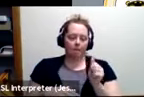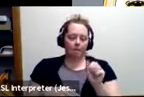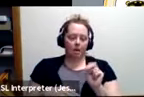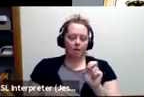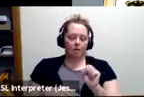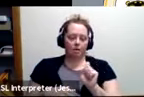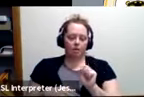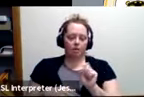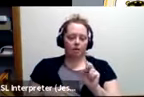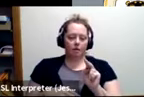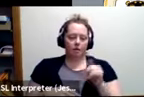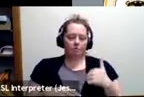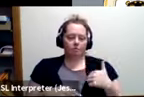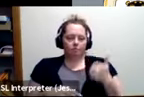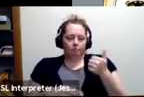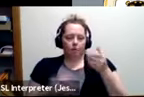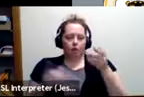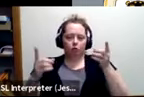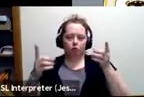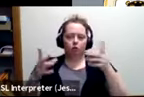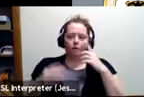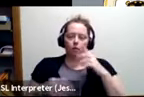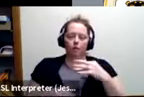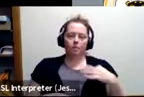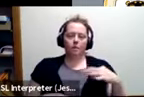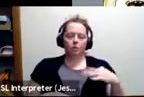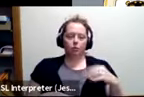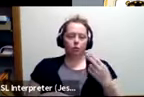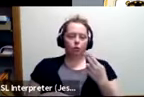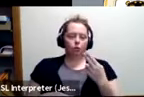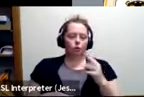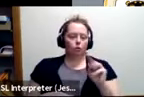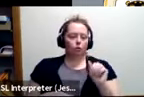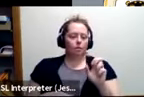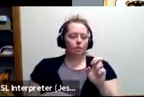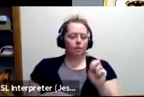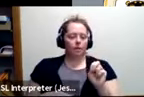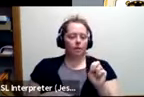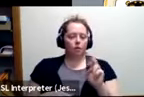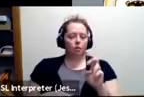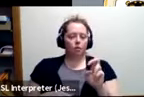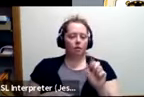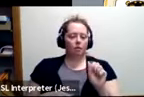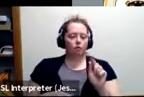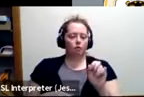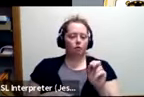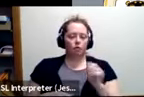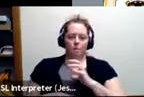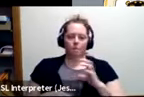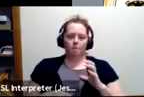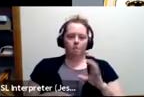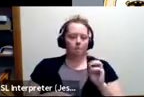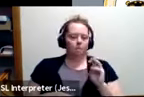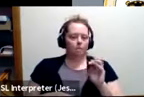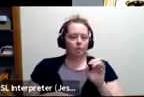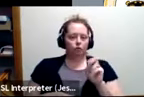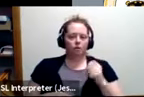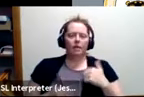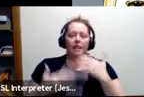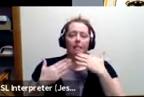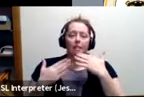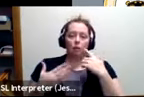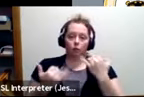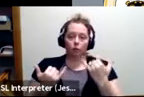Director for the Pittsburgh Commission on Human Relations. And I especially want to thank you for taking time out today to come